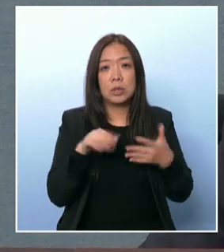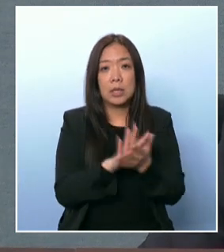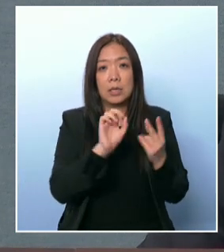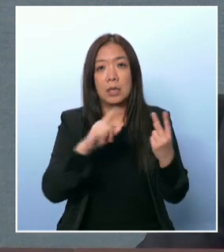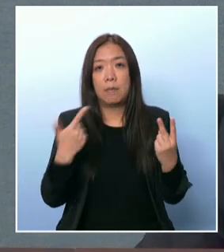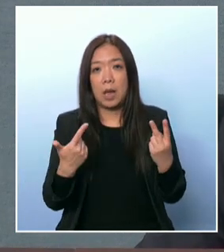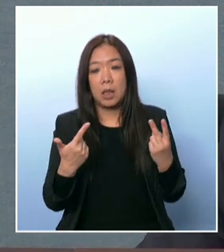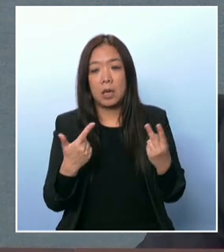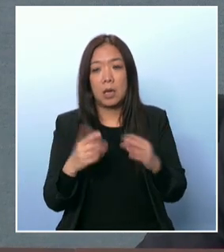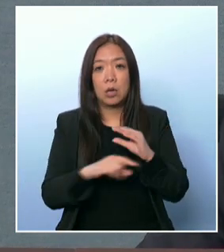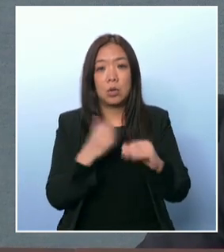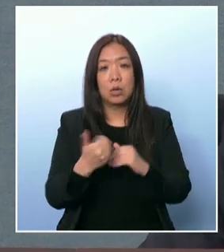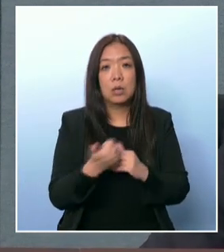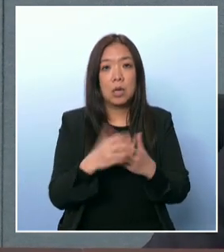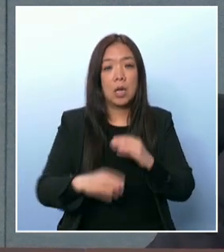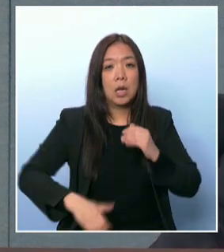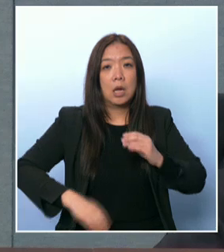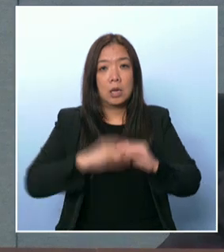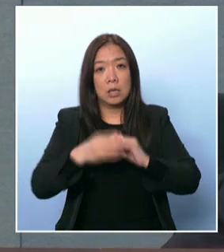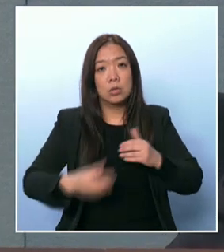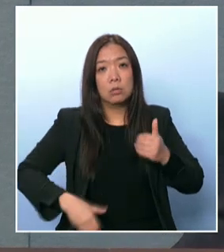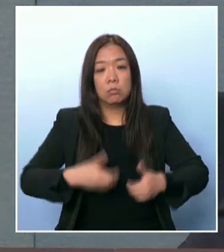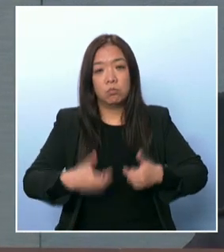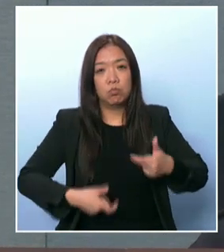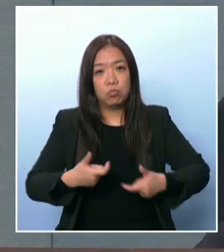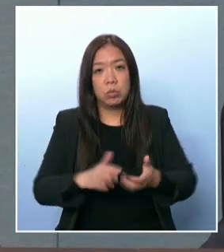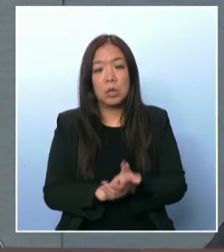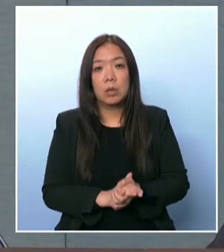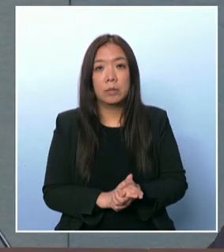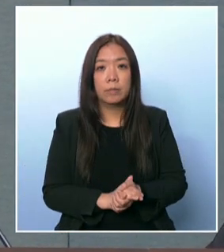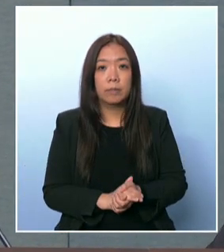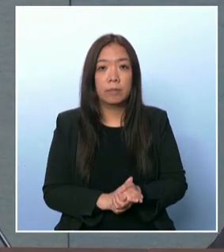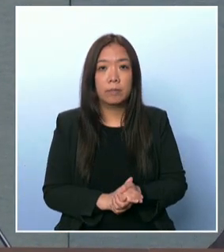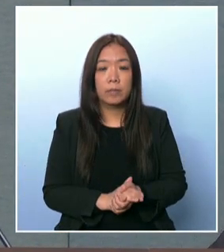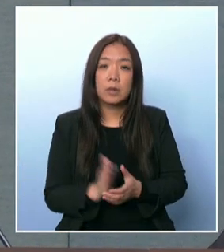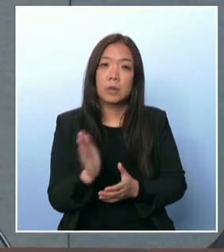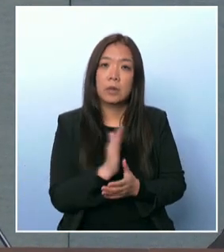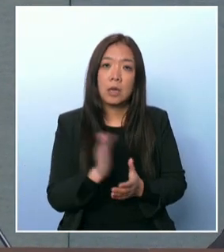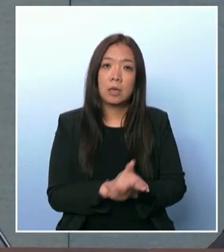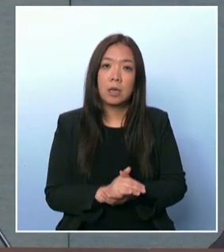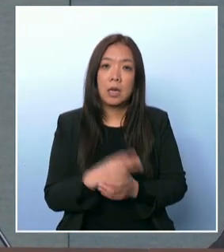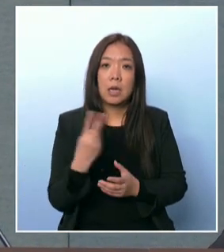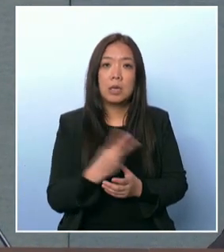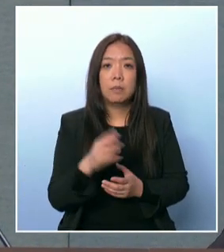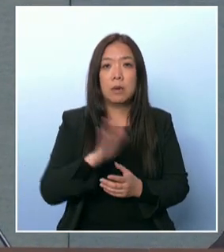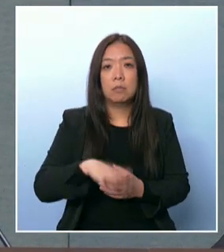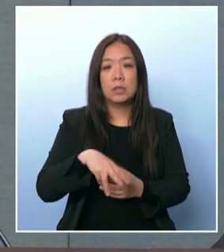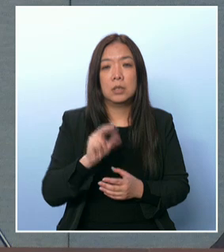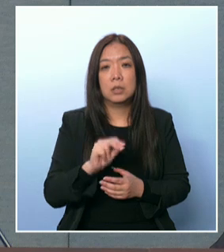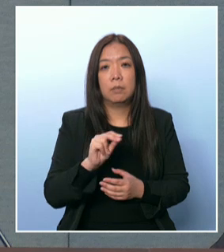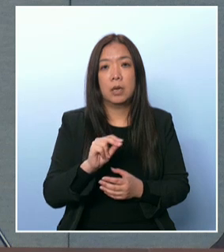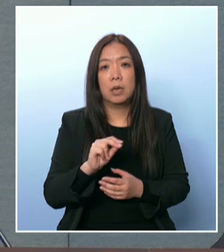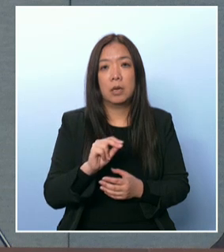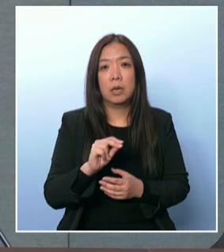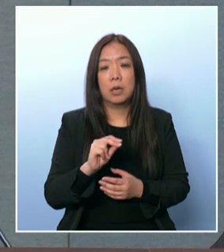Now, there is a comparable student residence in the CUHK. Now, the per